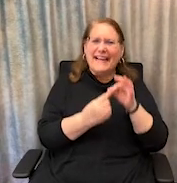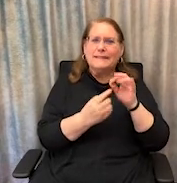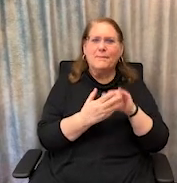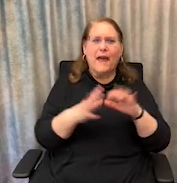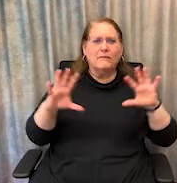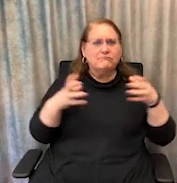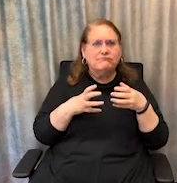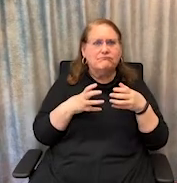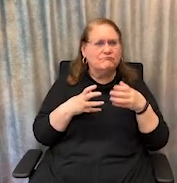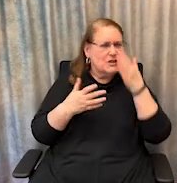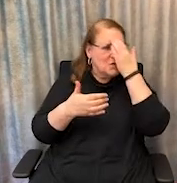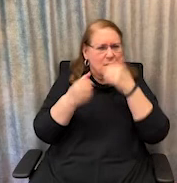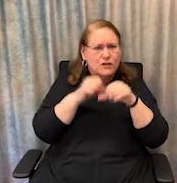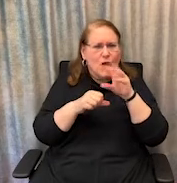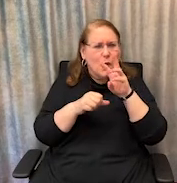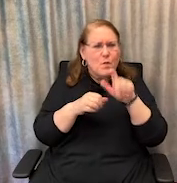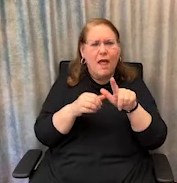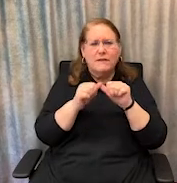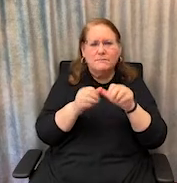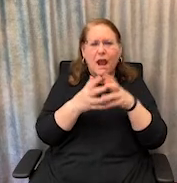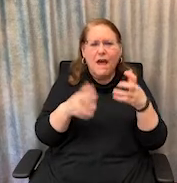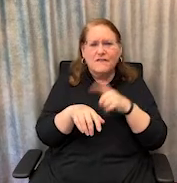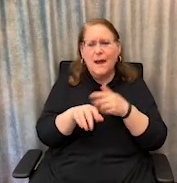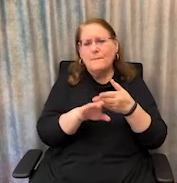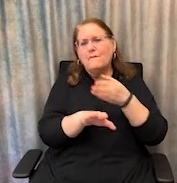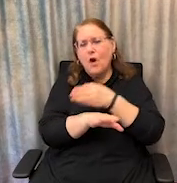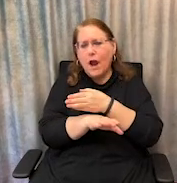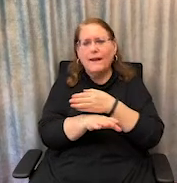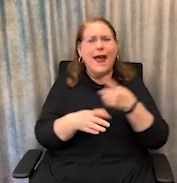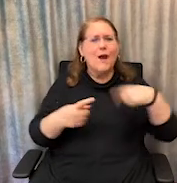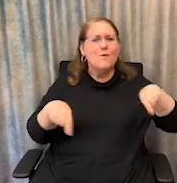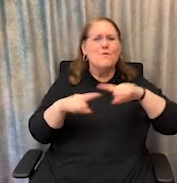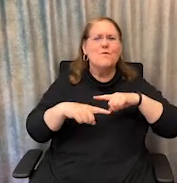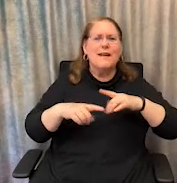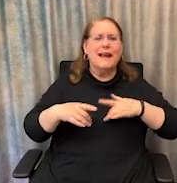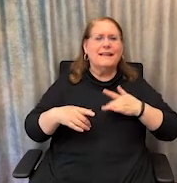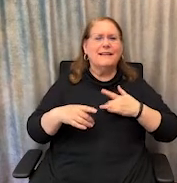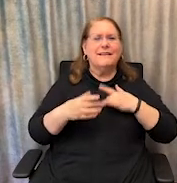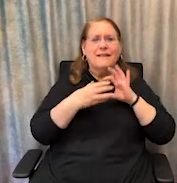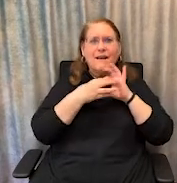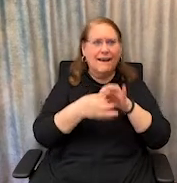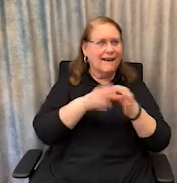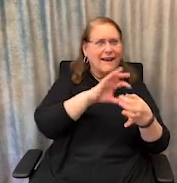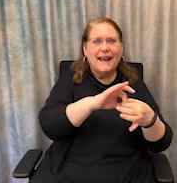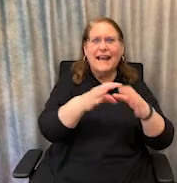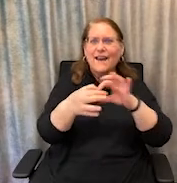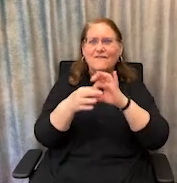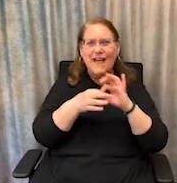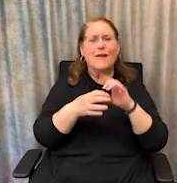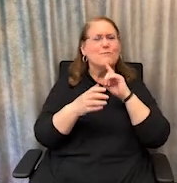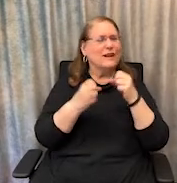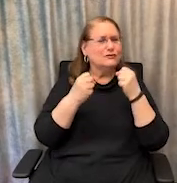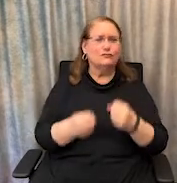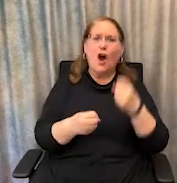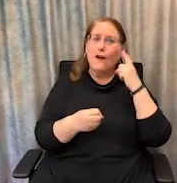time together beforehand. And the chemistry we developed on and off screen was